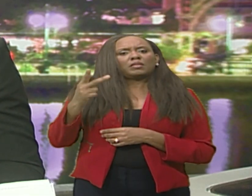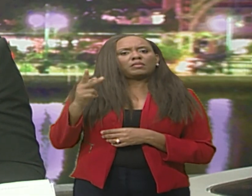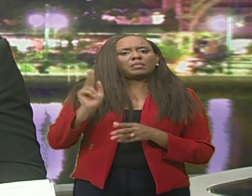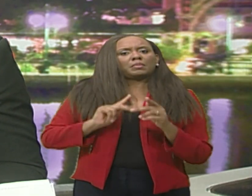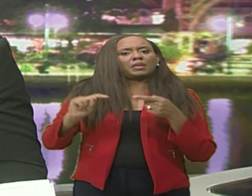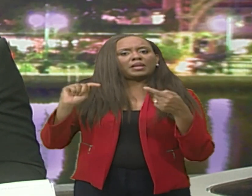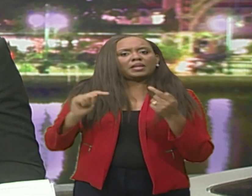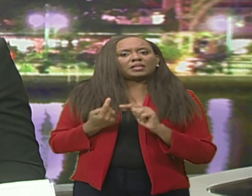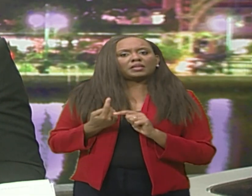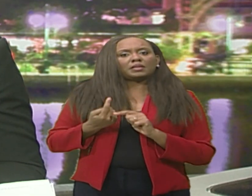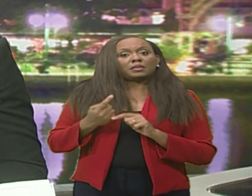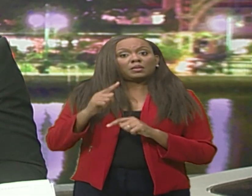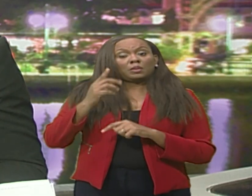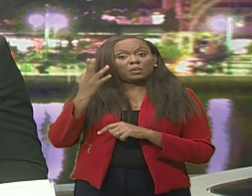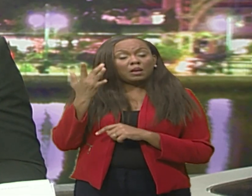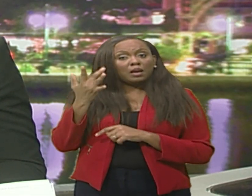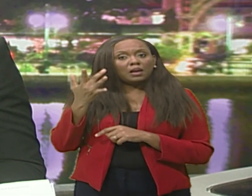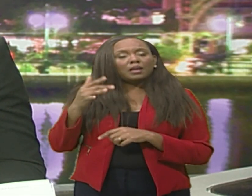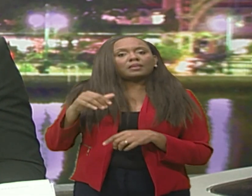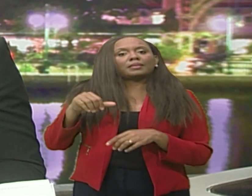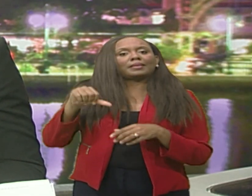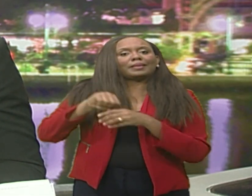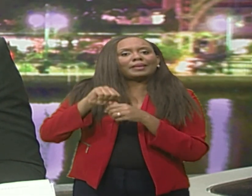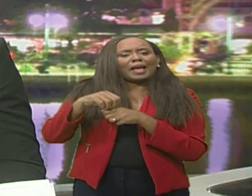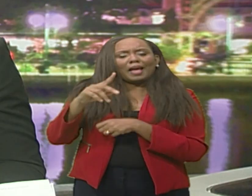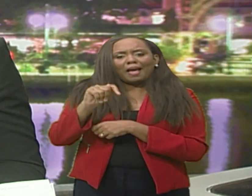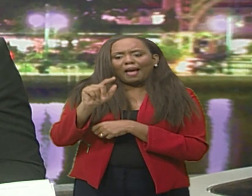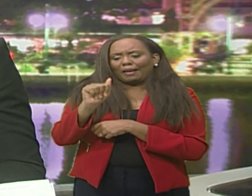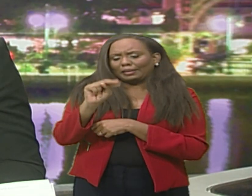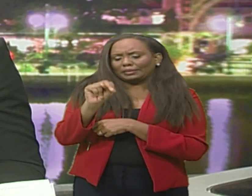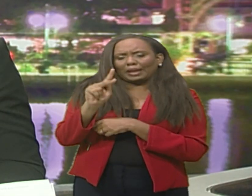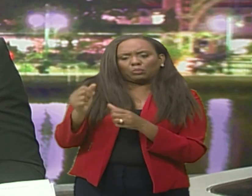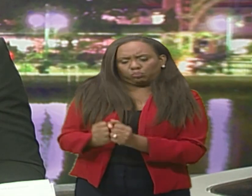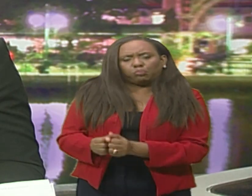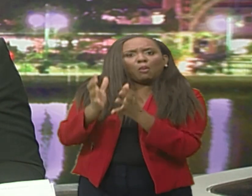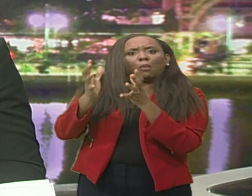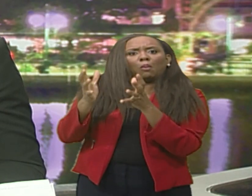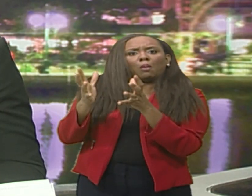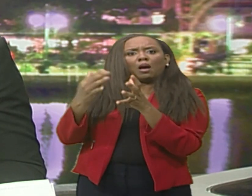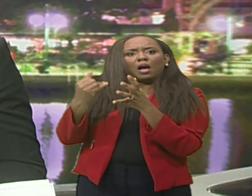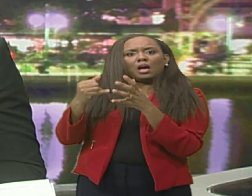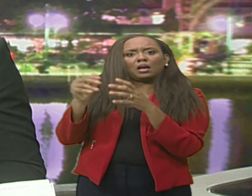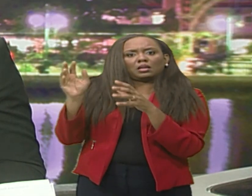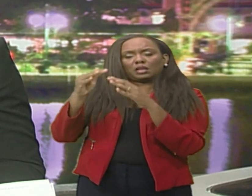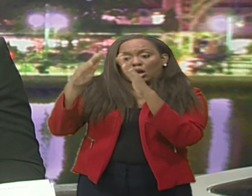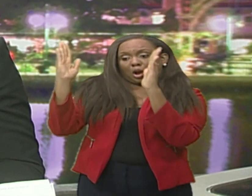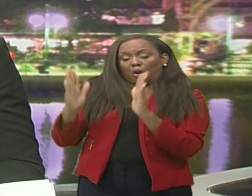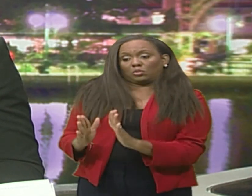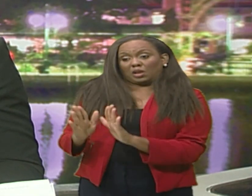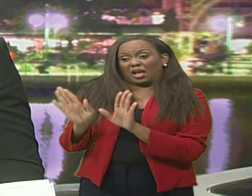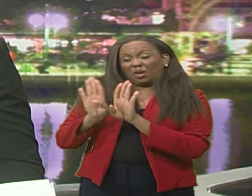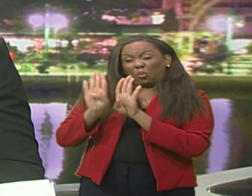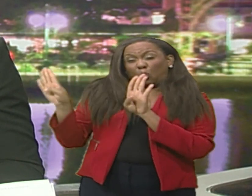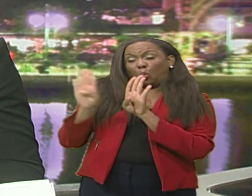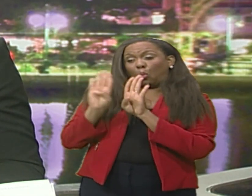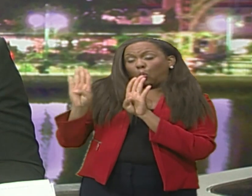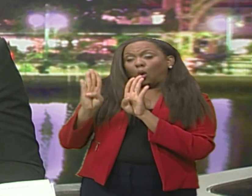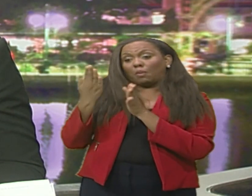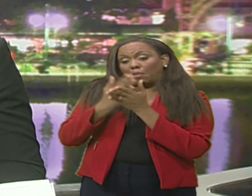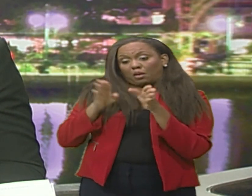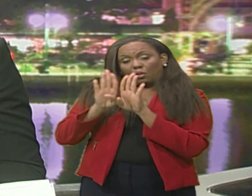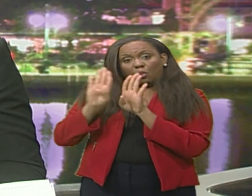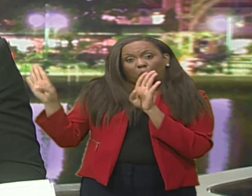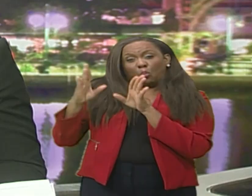gas tank exploded. The force blew off a portion of the wall from a house. One young man remains hospitalized in